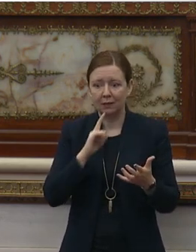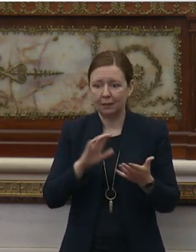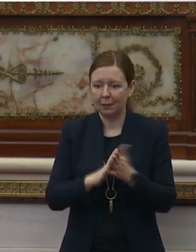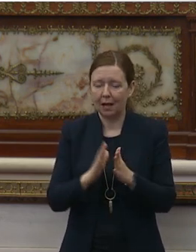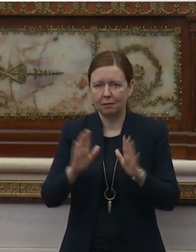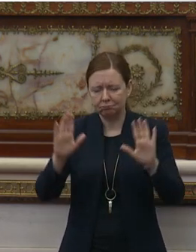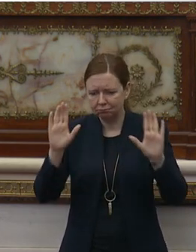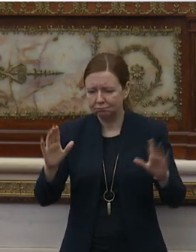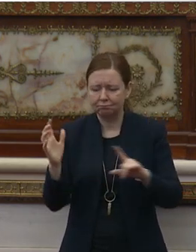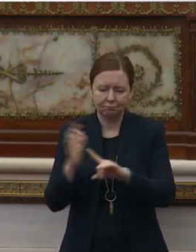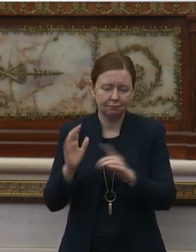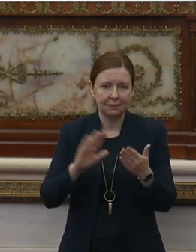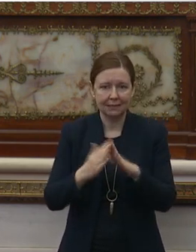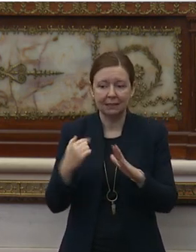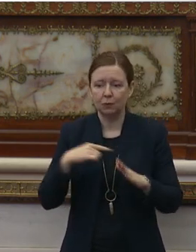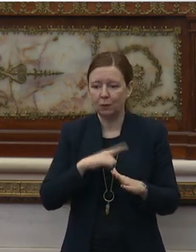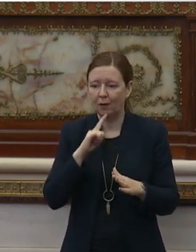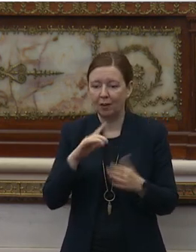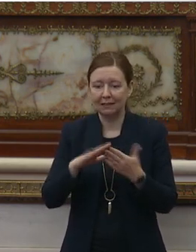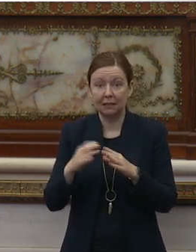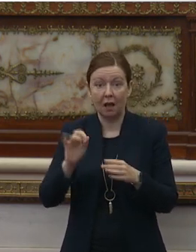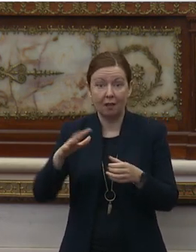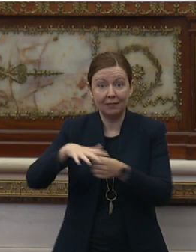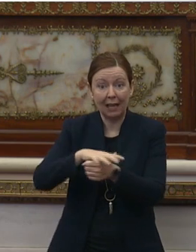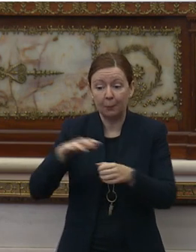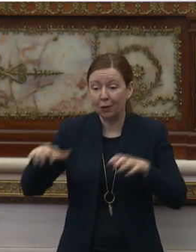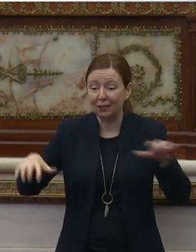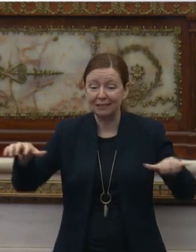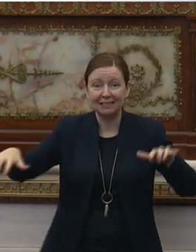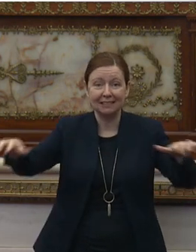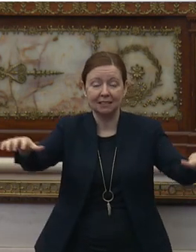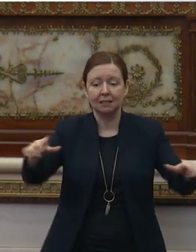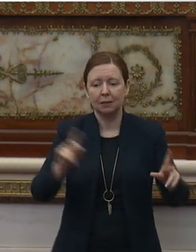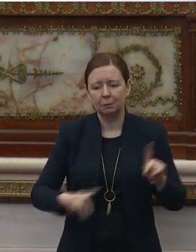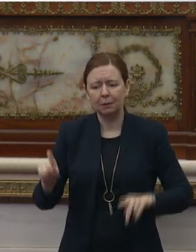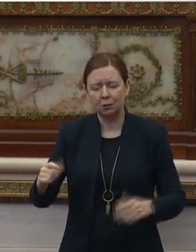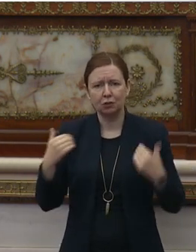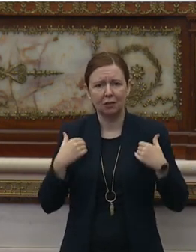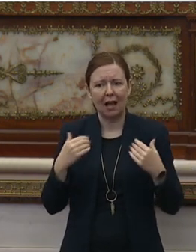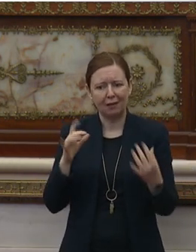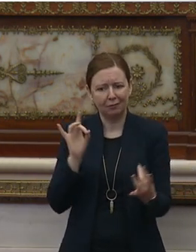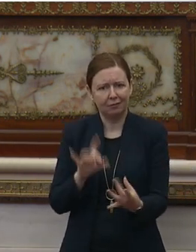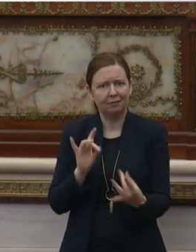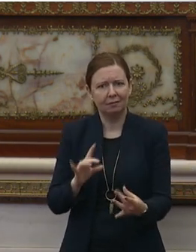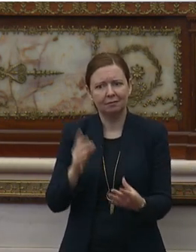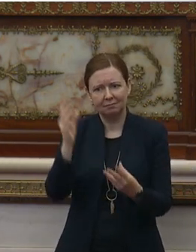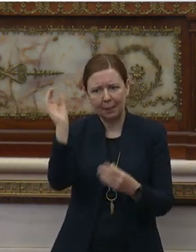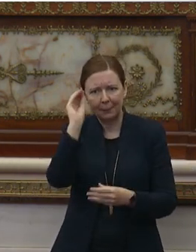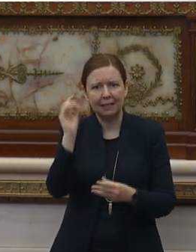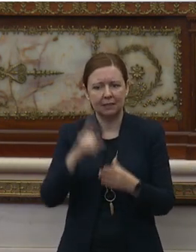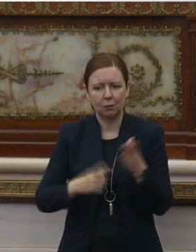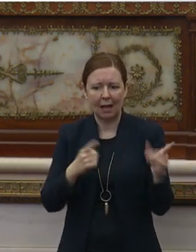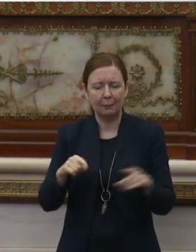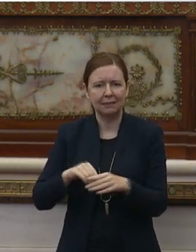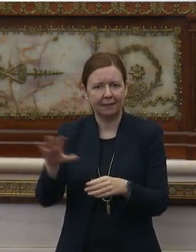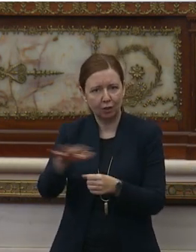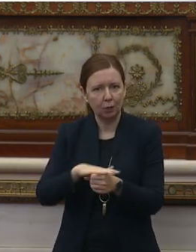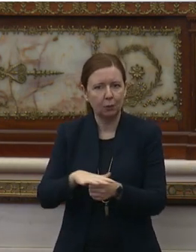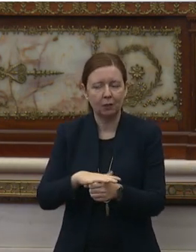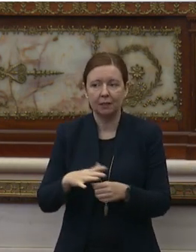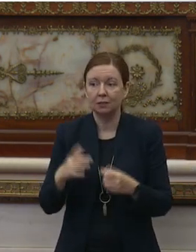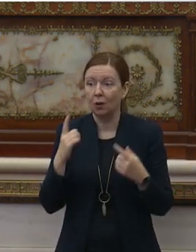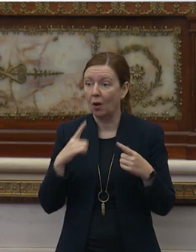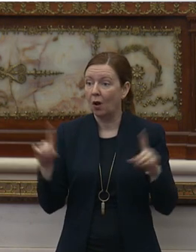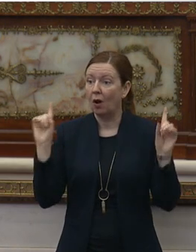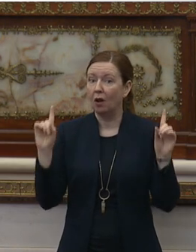city, you know, we are a city of neighborhoods. We are a city where people should have a say and input in what goes on in their communities. All of a sudden,